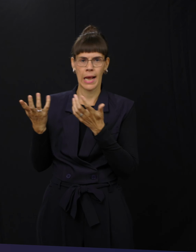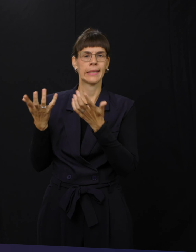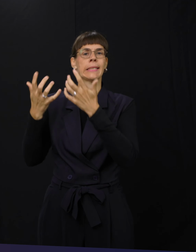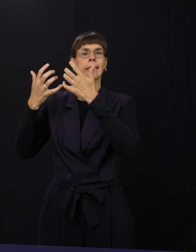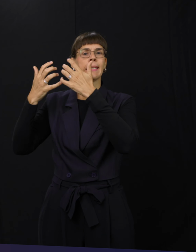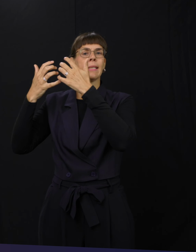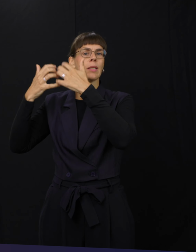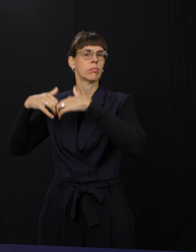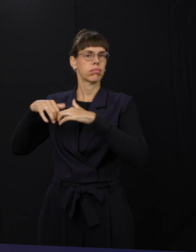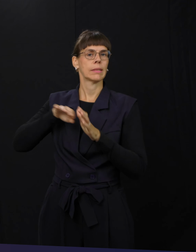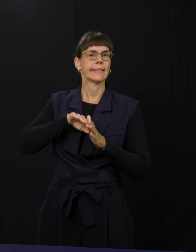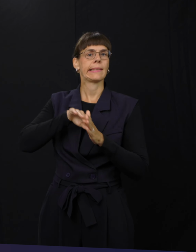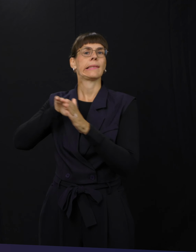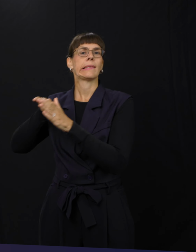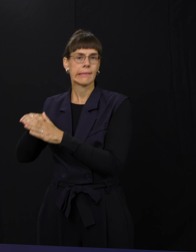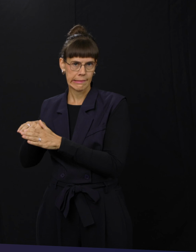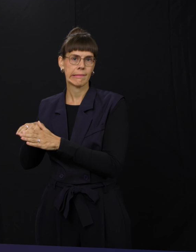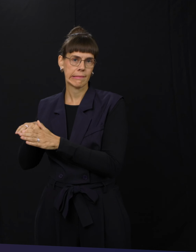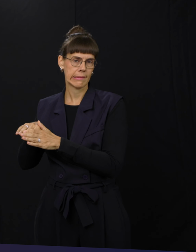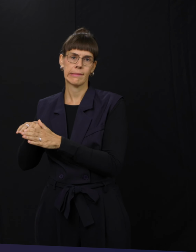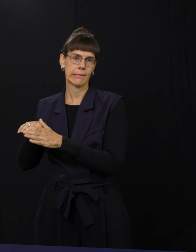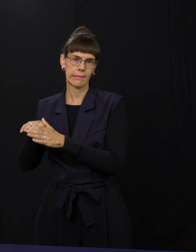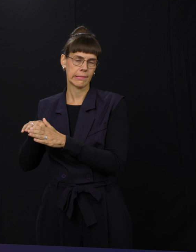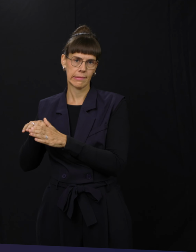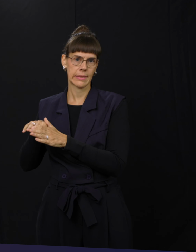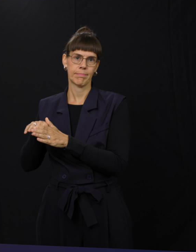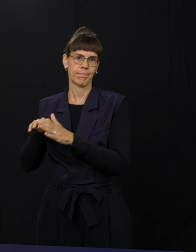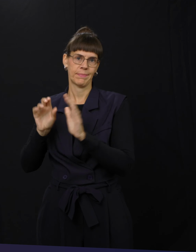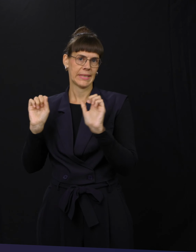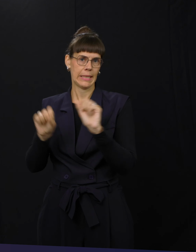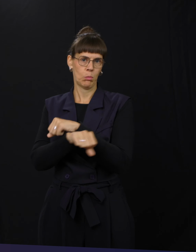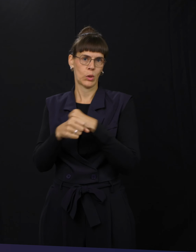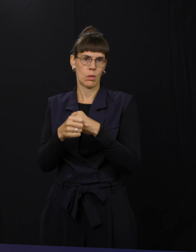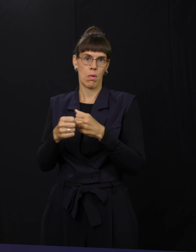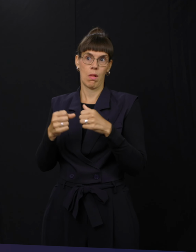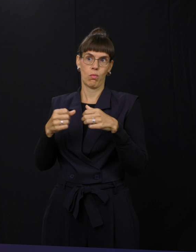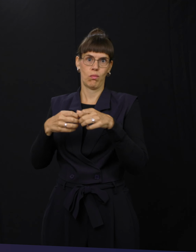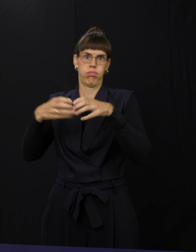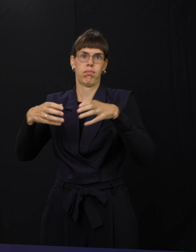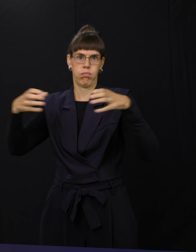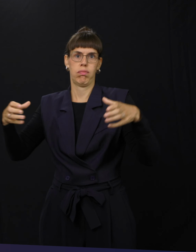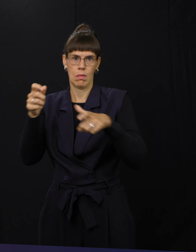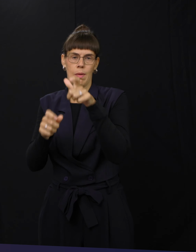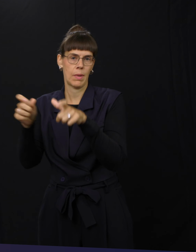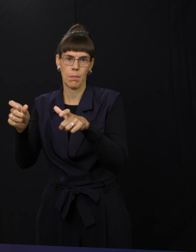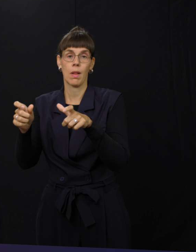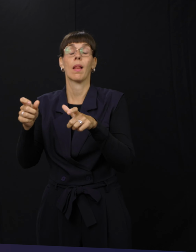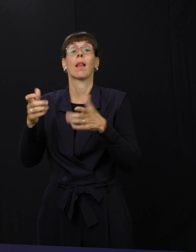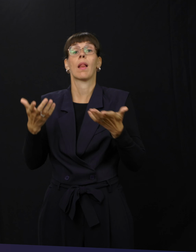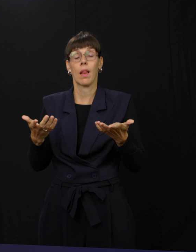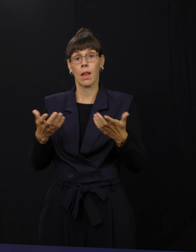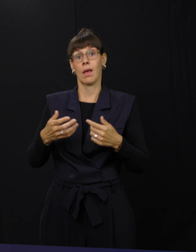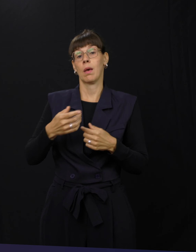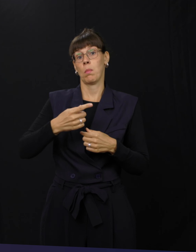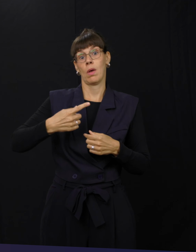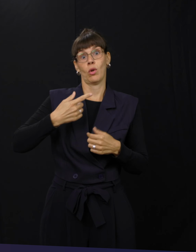all their endeavors in making this into a treatment for patients. So luckily for us and mainly for